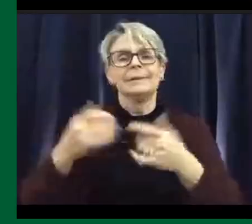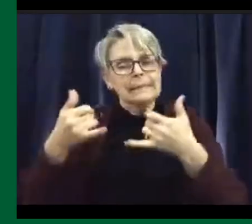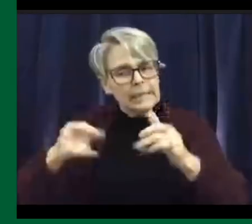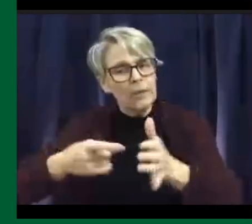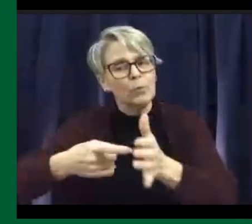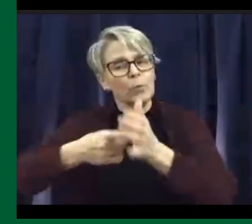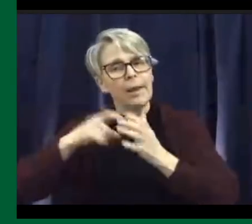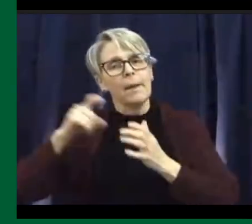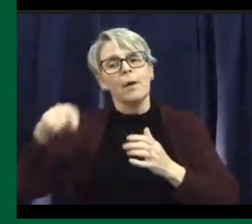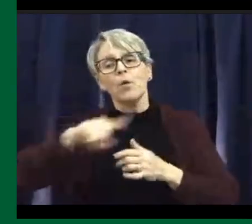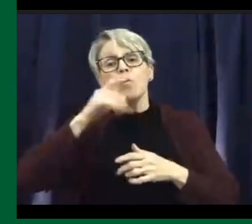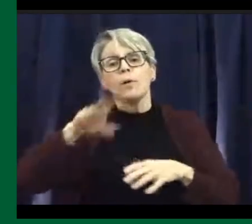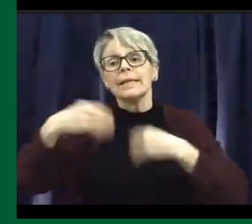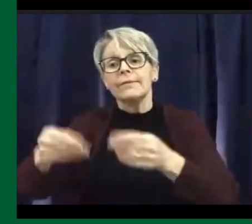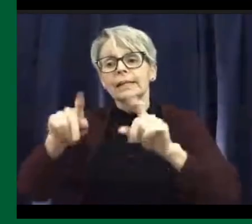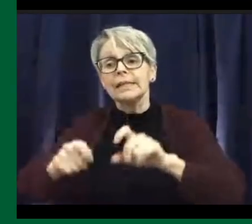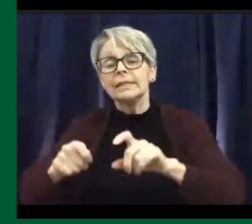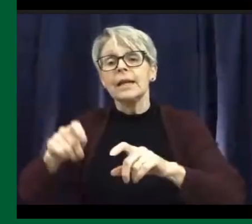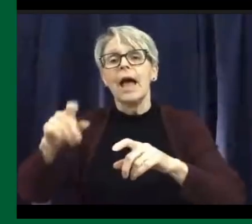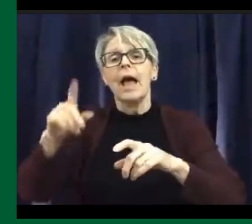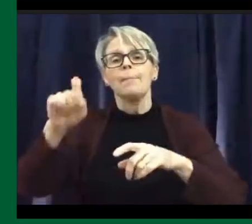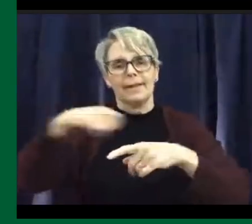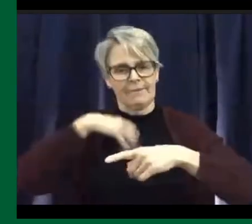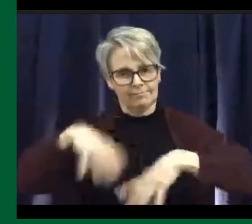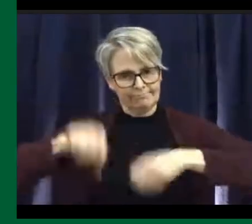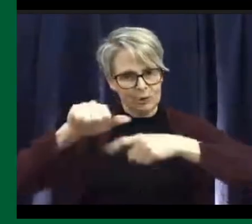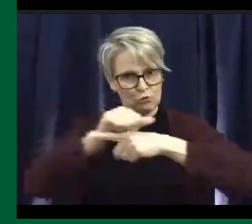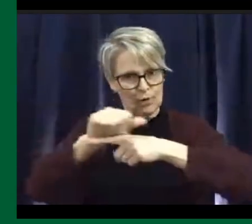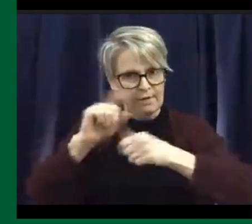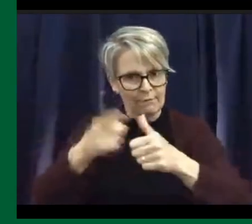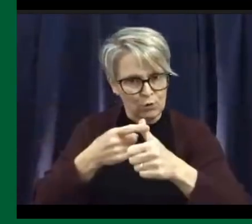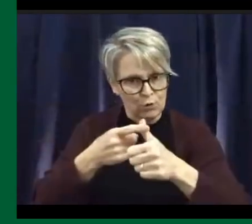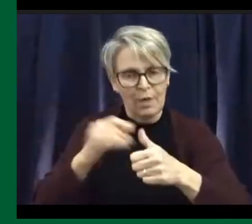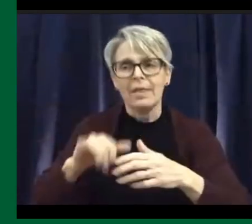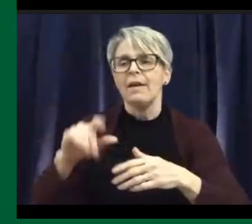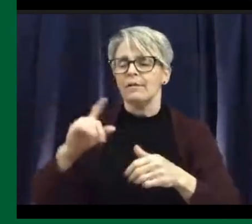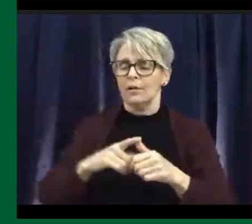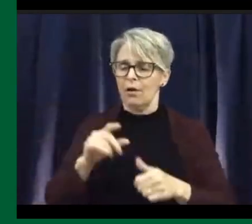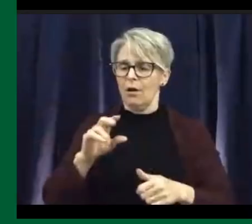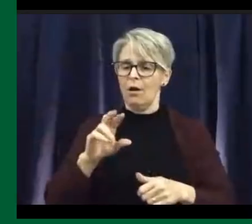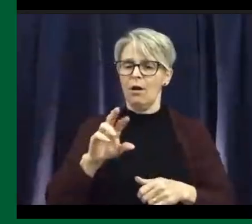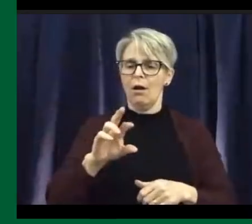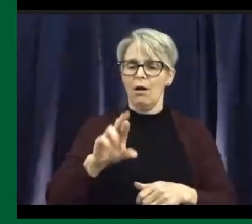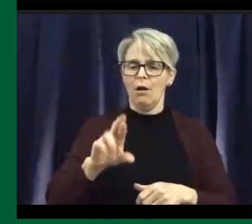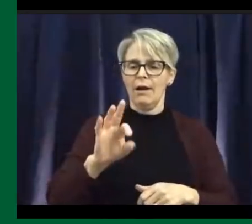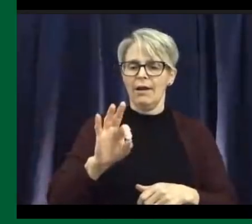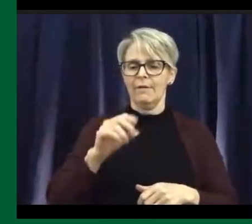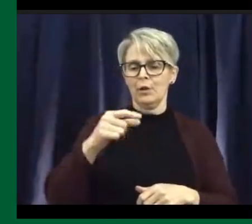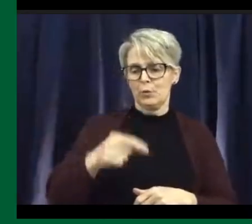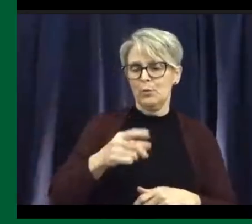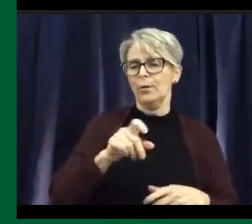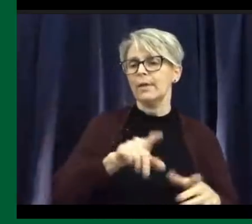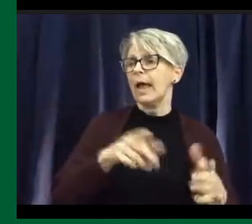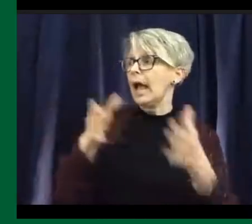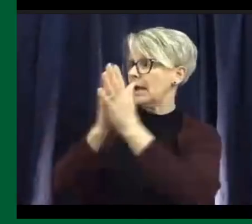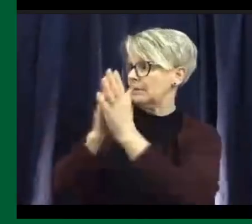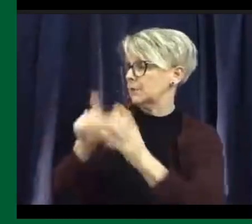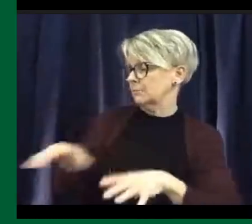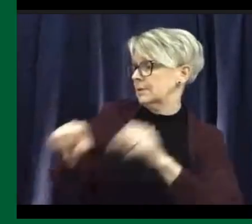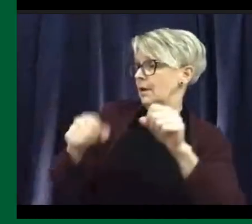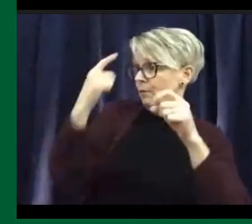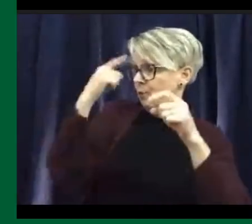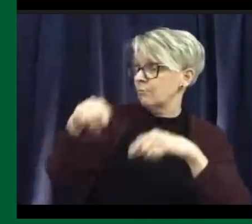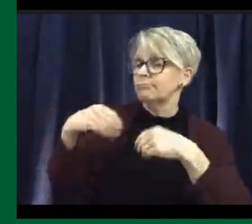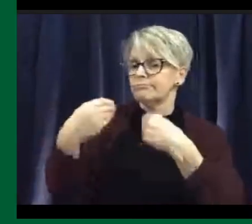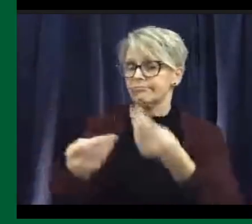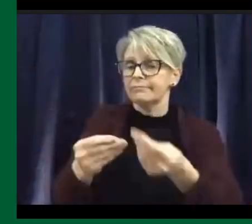and individuals to do it, and that's why we're the third-party RFQ going out to actually help those that don't have the assistance. But